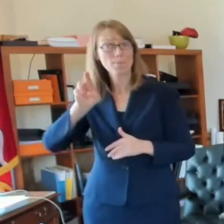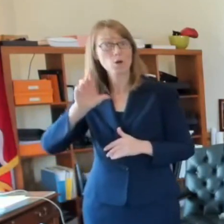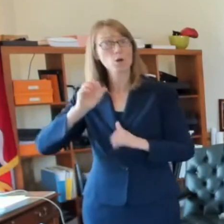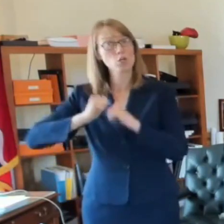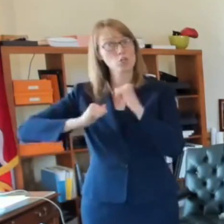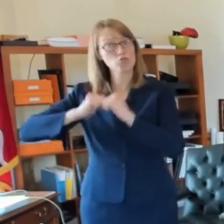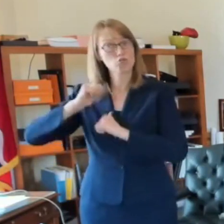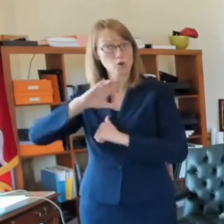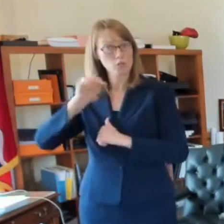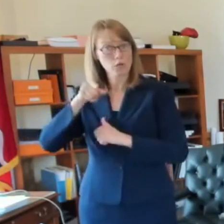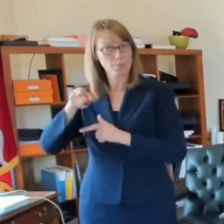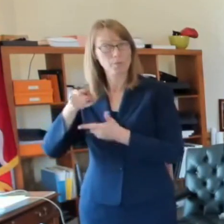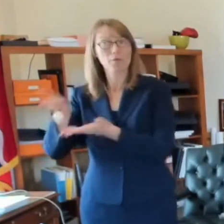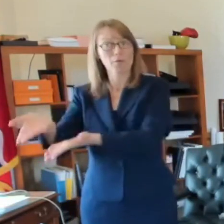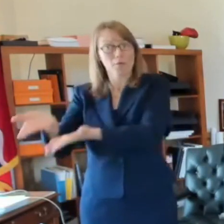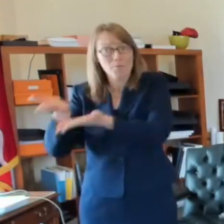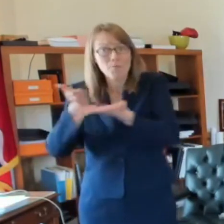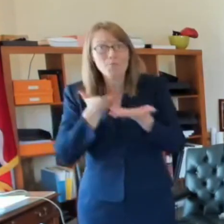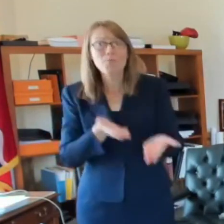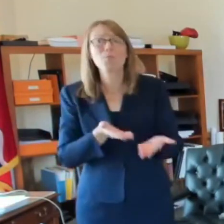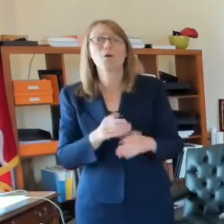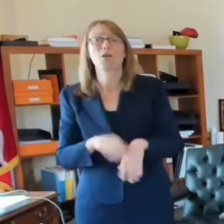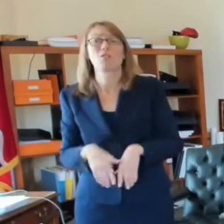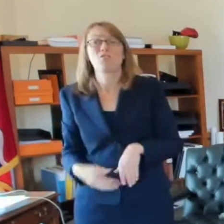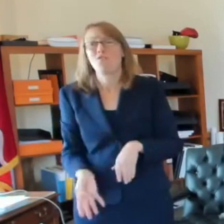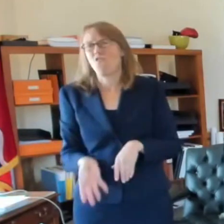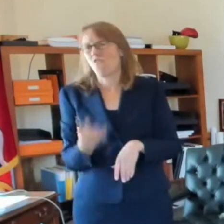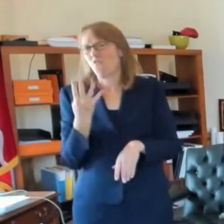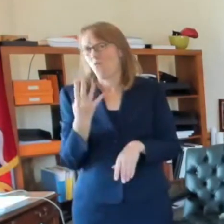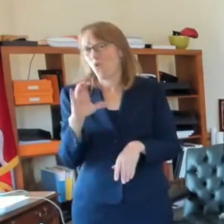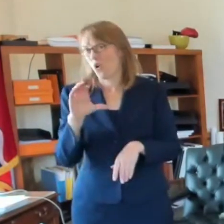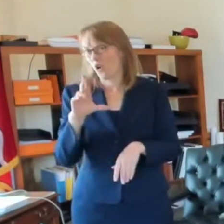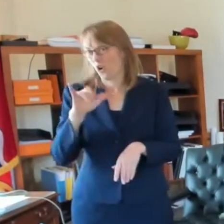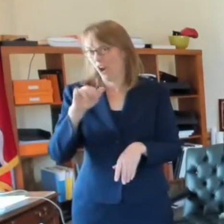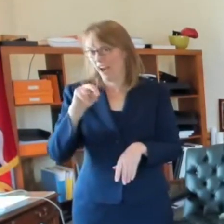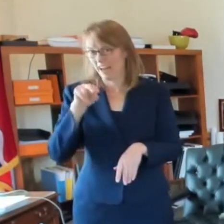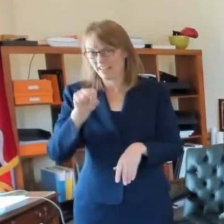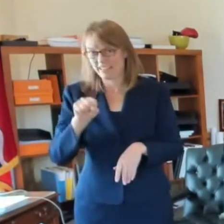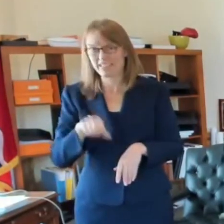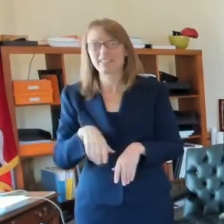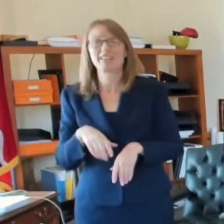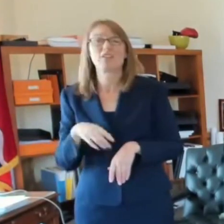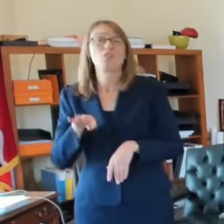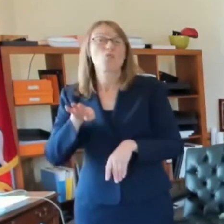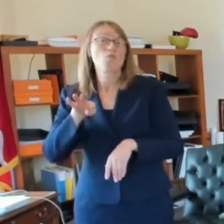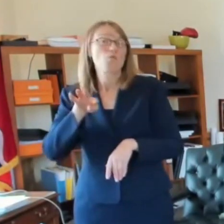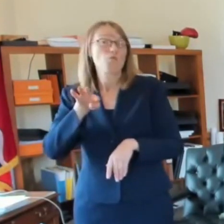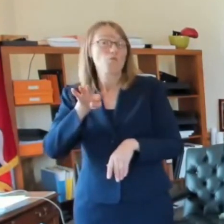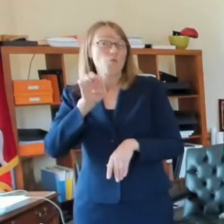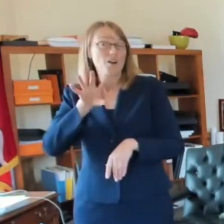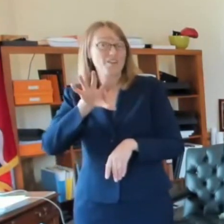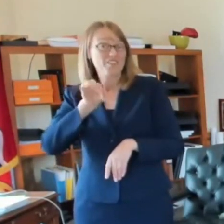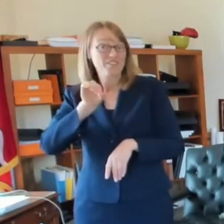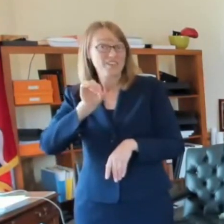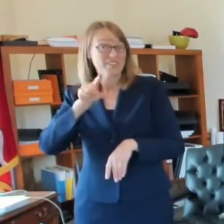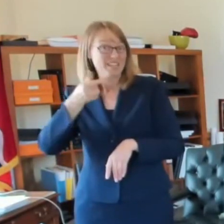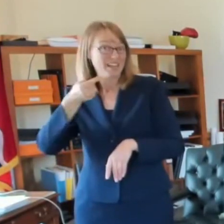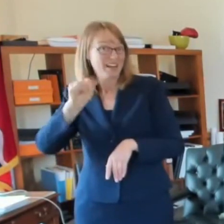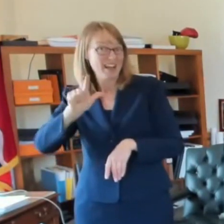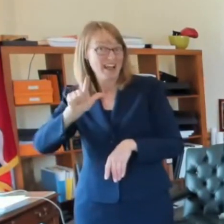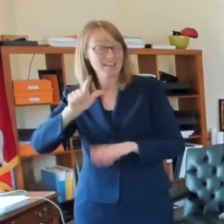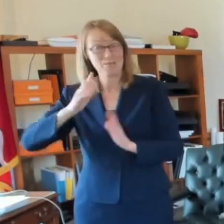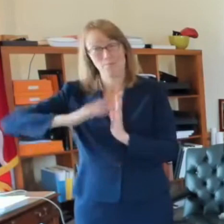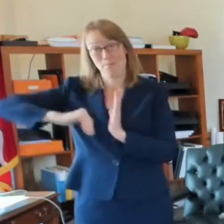4 big cranes and 450 gallons of paint, and was